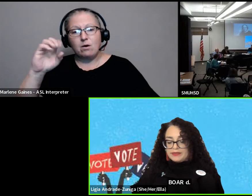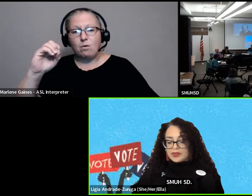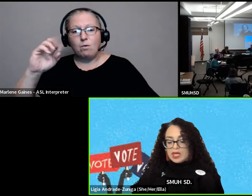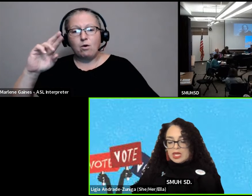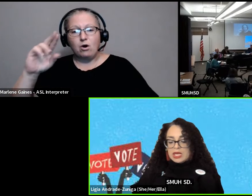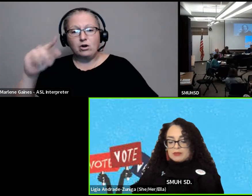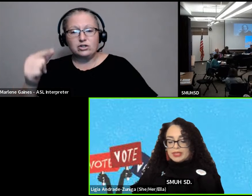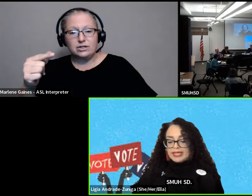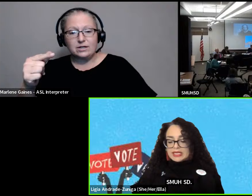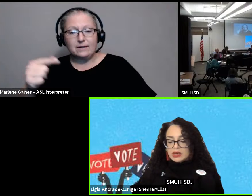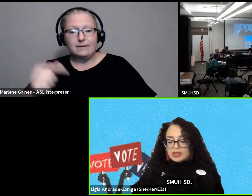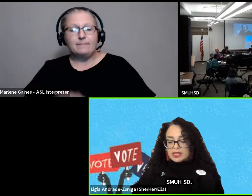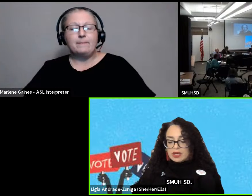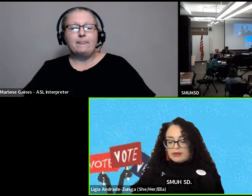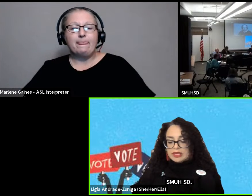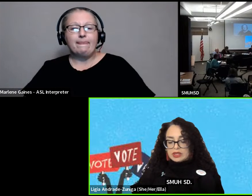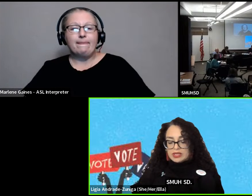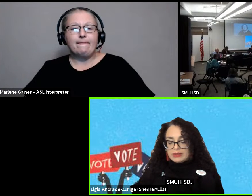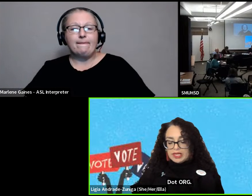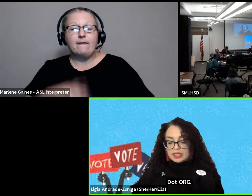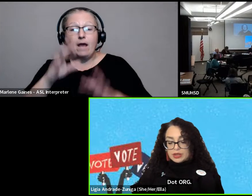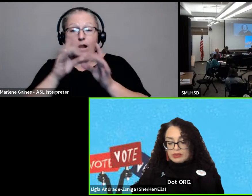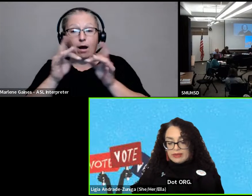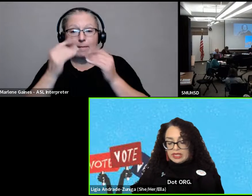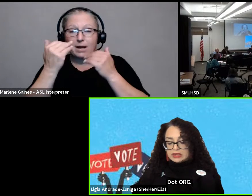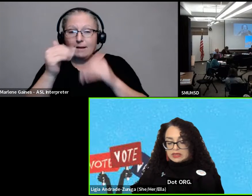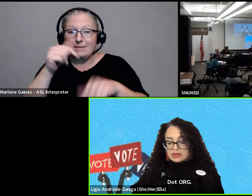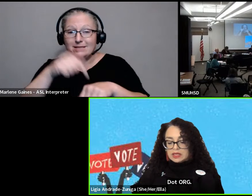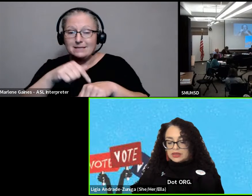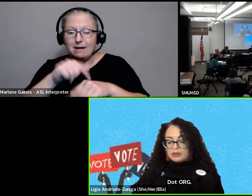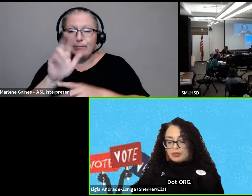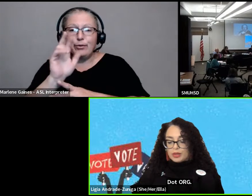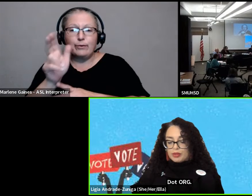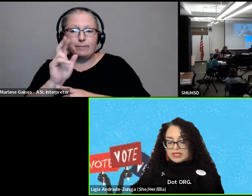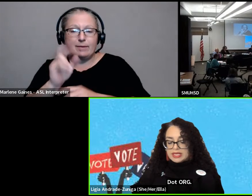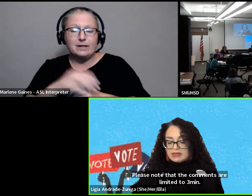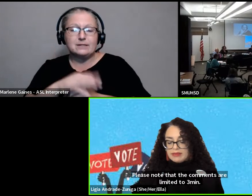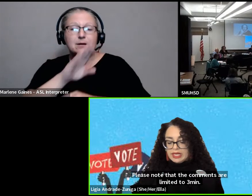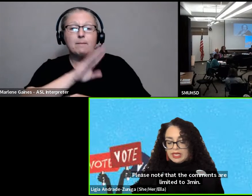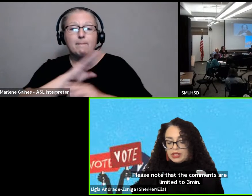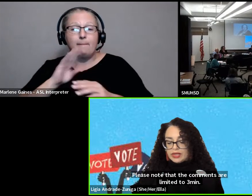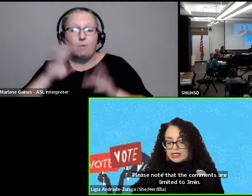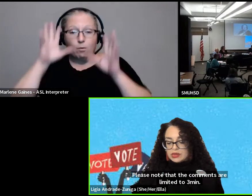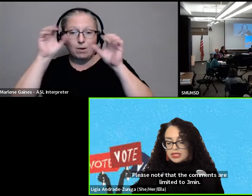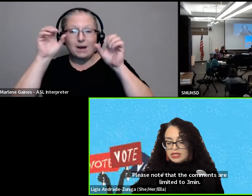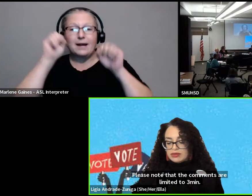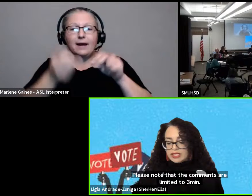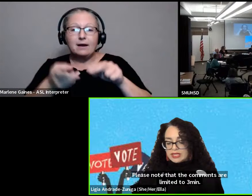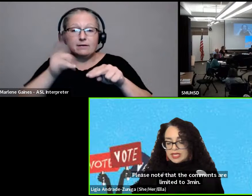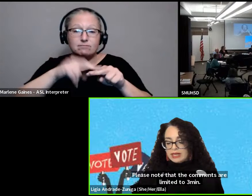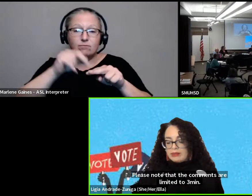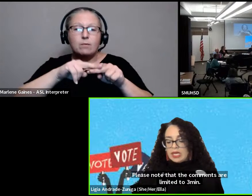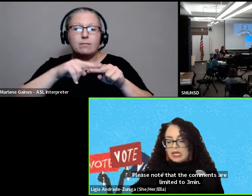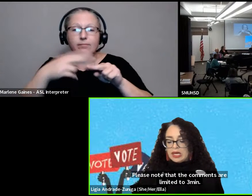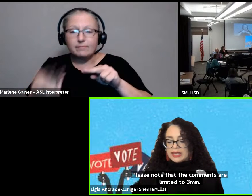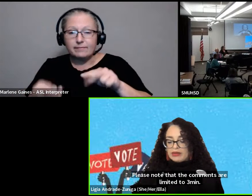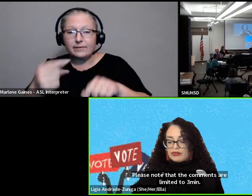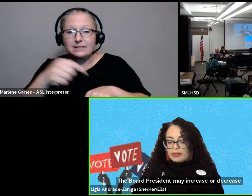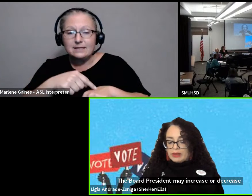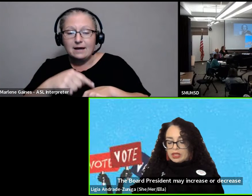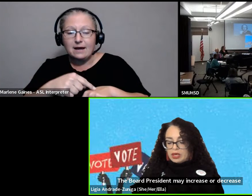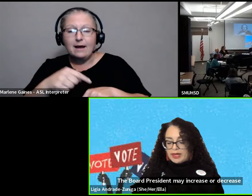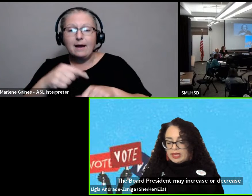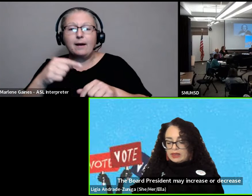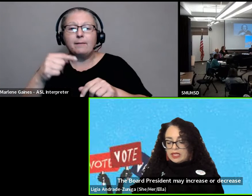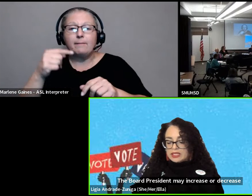SMUHSD.org. Please note that the comments are limited to 3 minutes. The board president may increase or decrease the time allowed